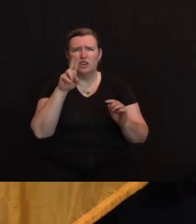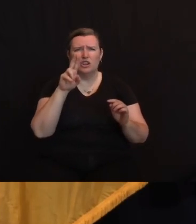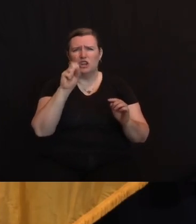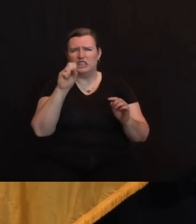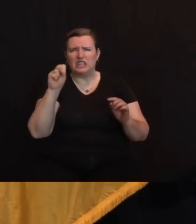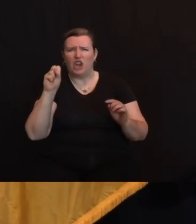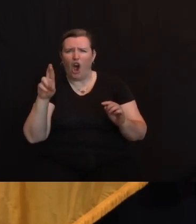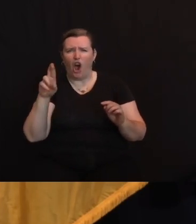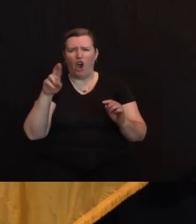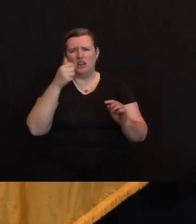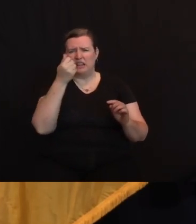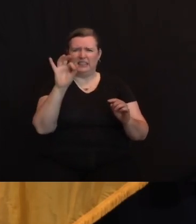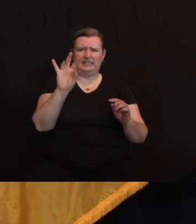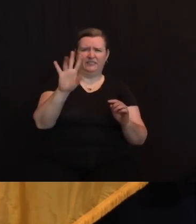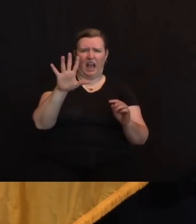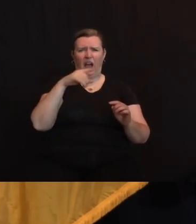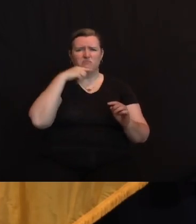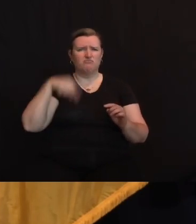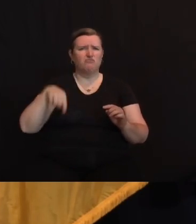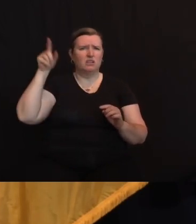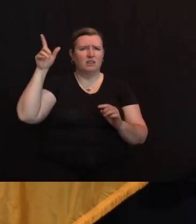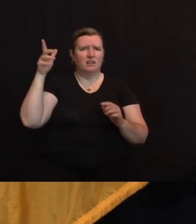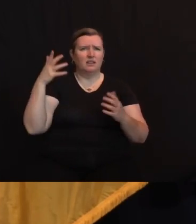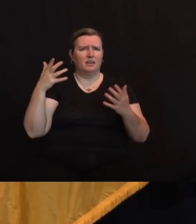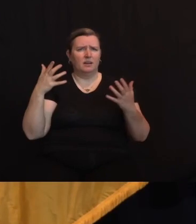show anything. I mean, we take all that stuff seriously.